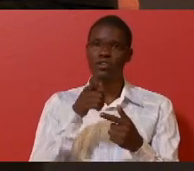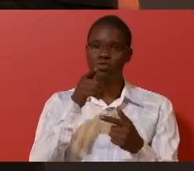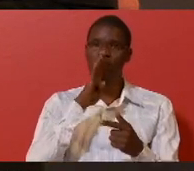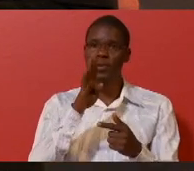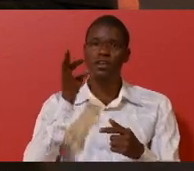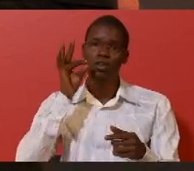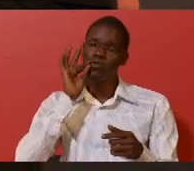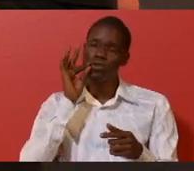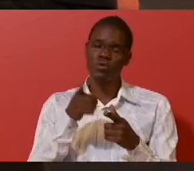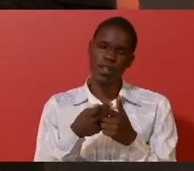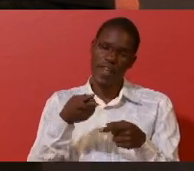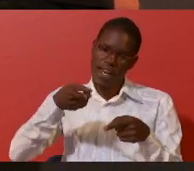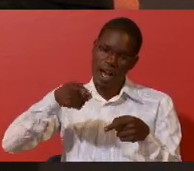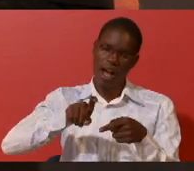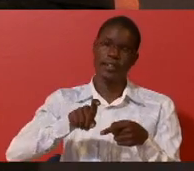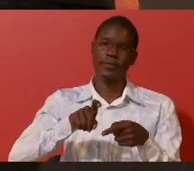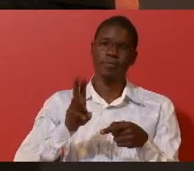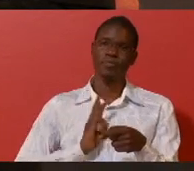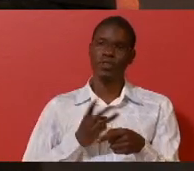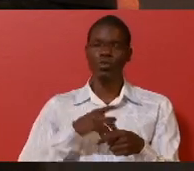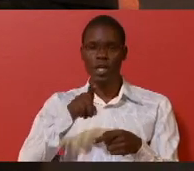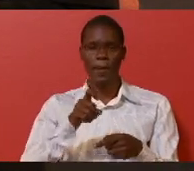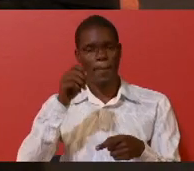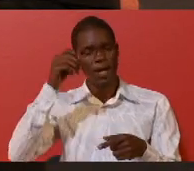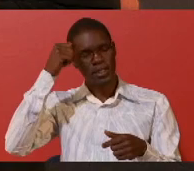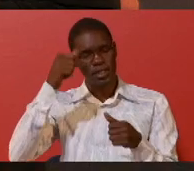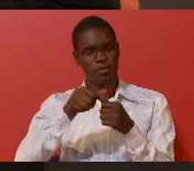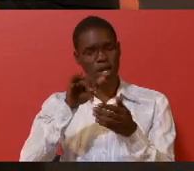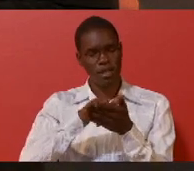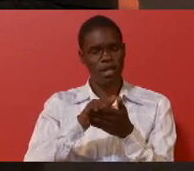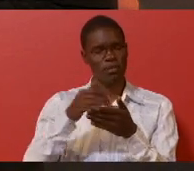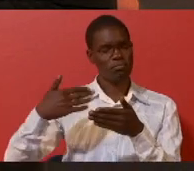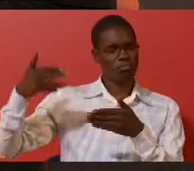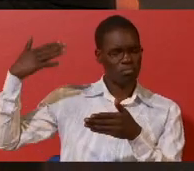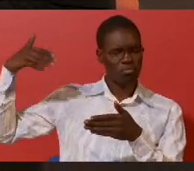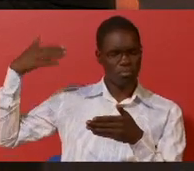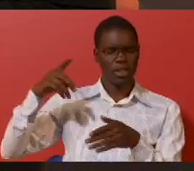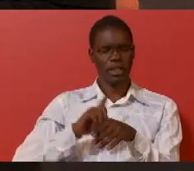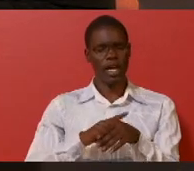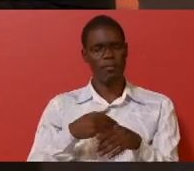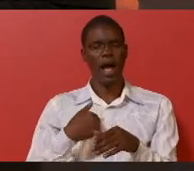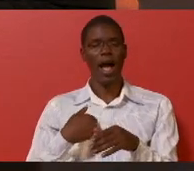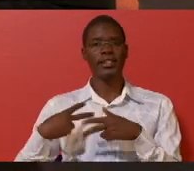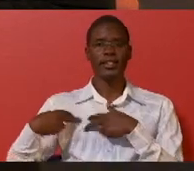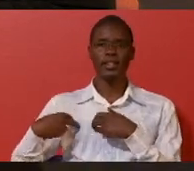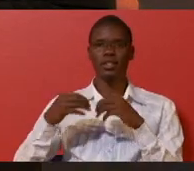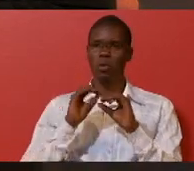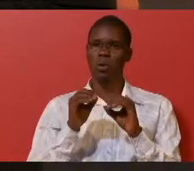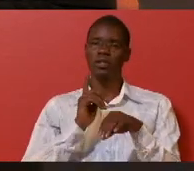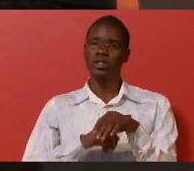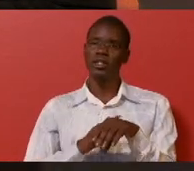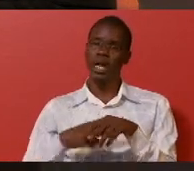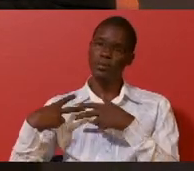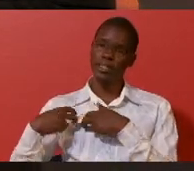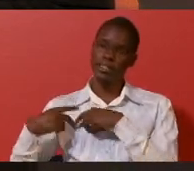multiply. But we always should remember that that was a long time ago when there was no sin. And since sin has